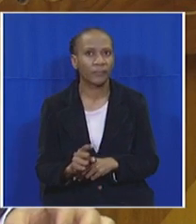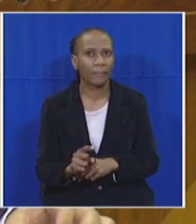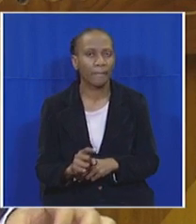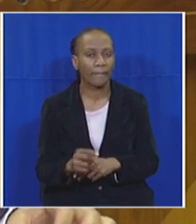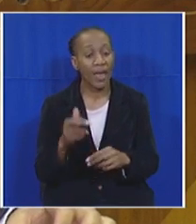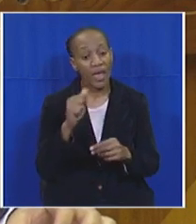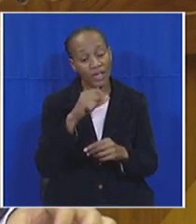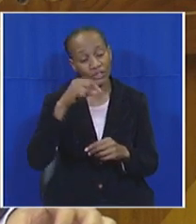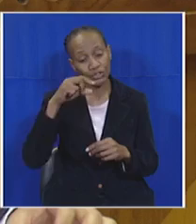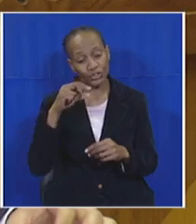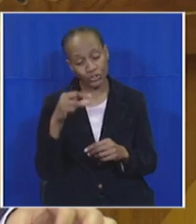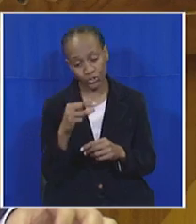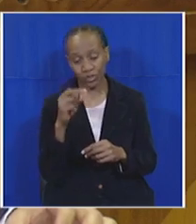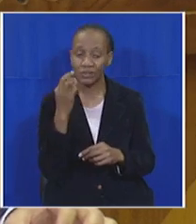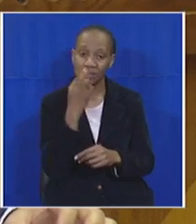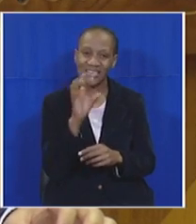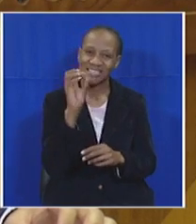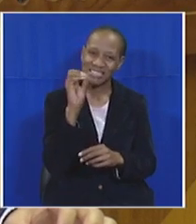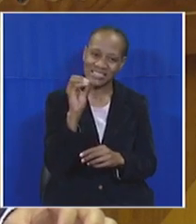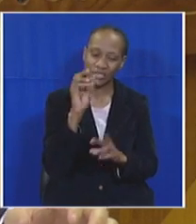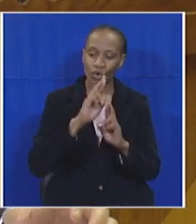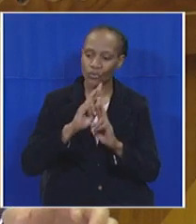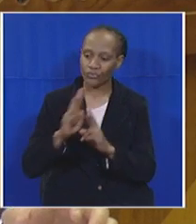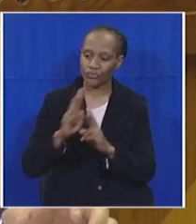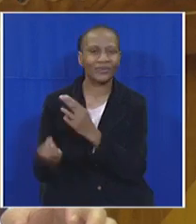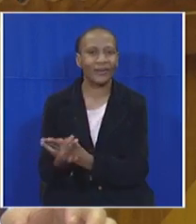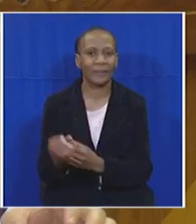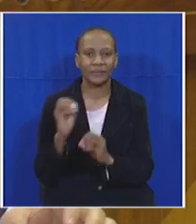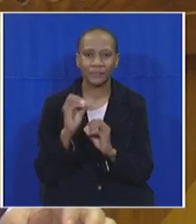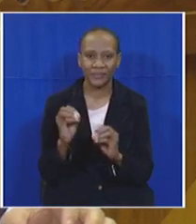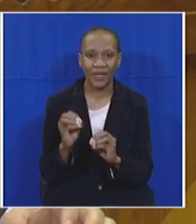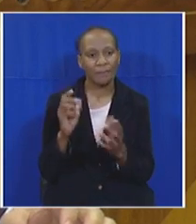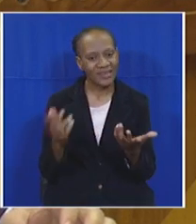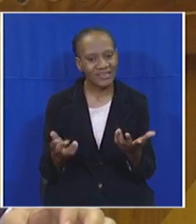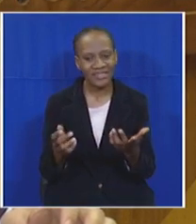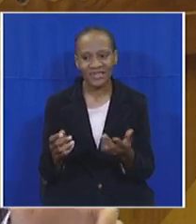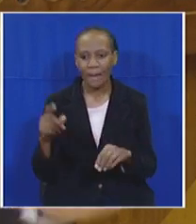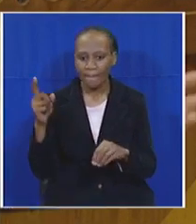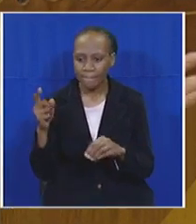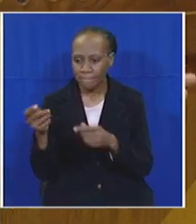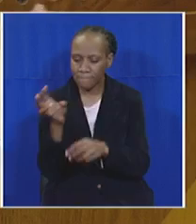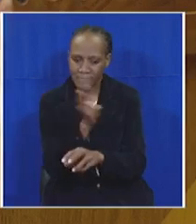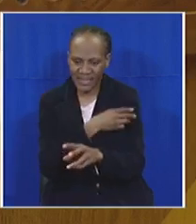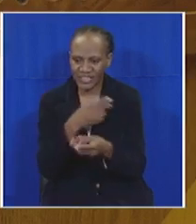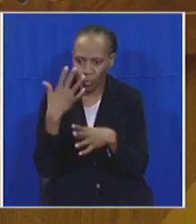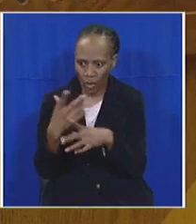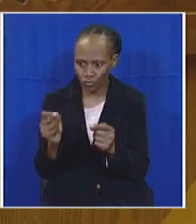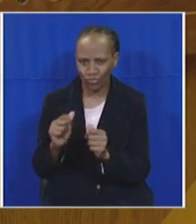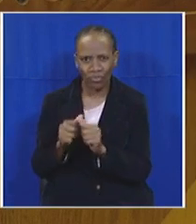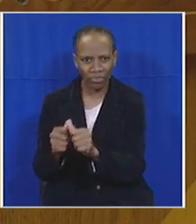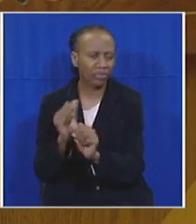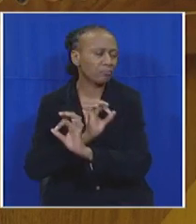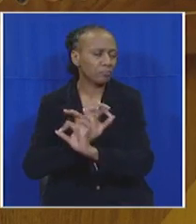Auditor General, is that there is zero accountability and a complete lack of consequence management. But why should we be